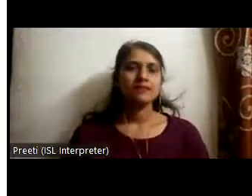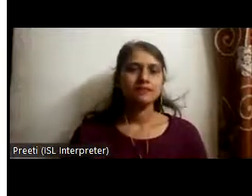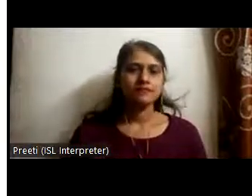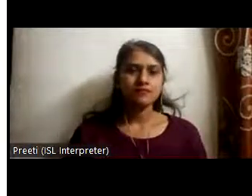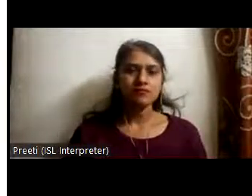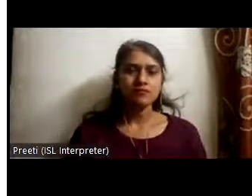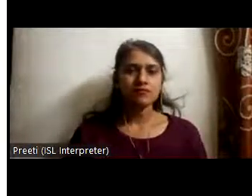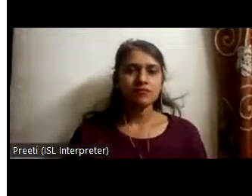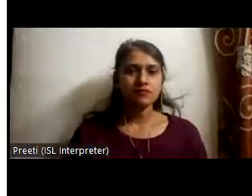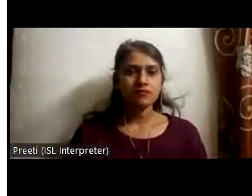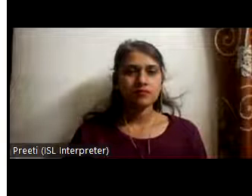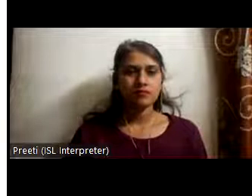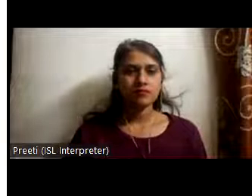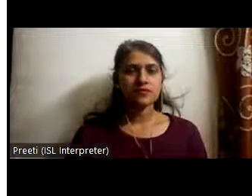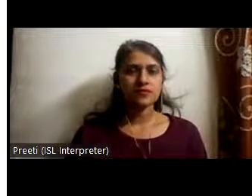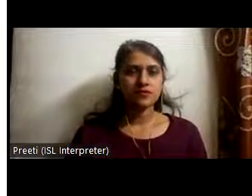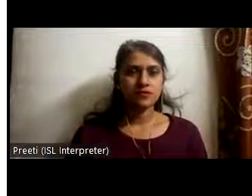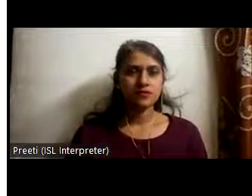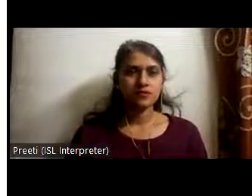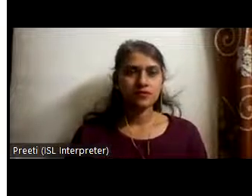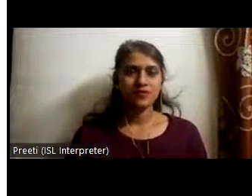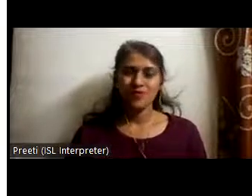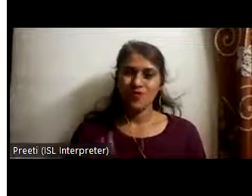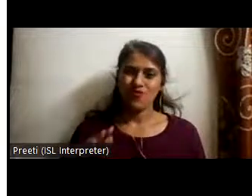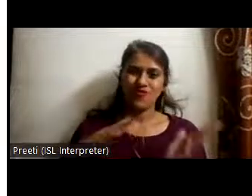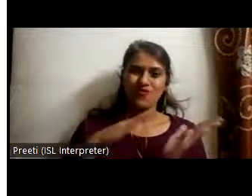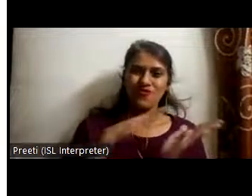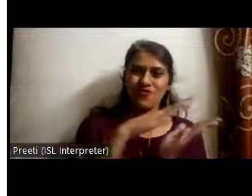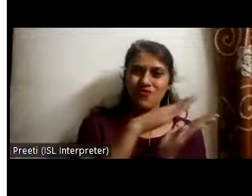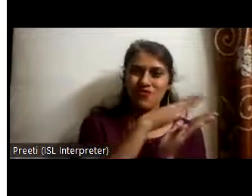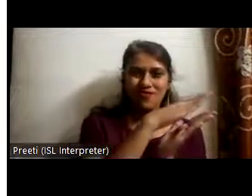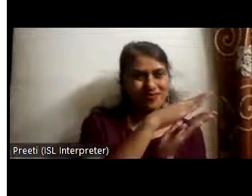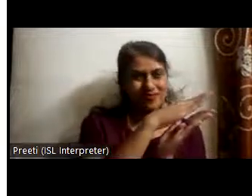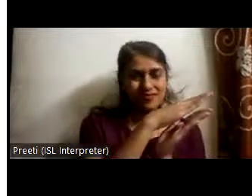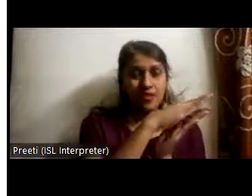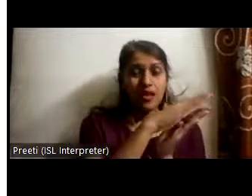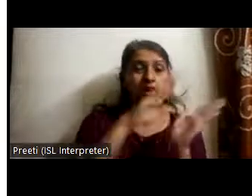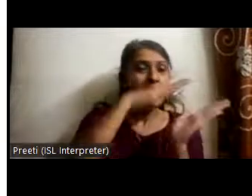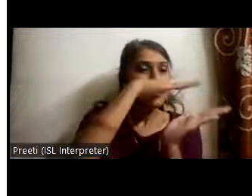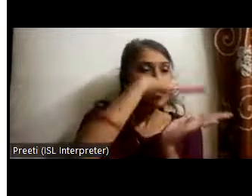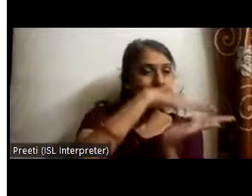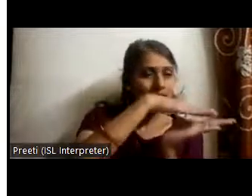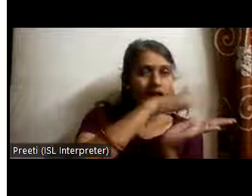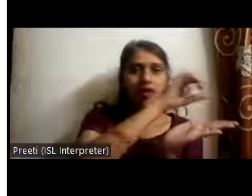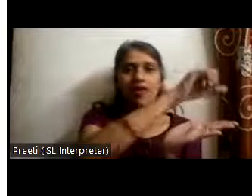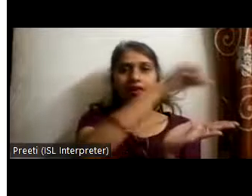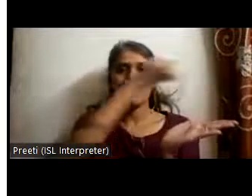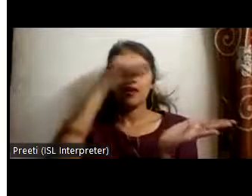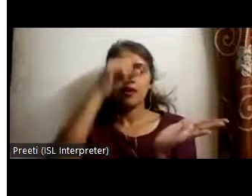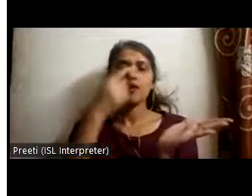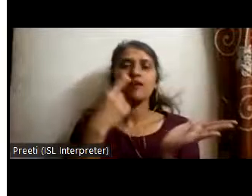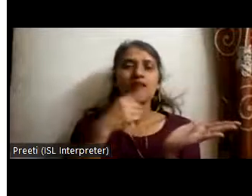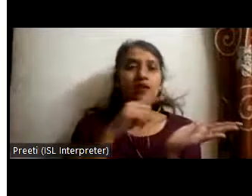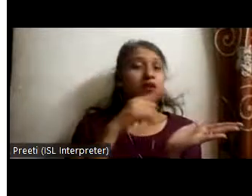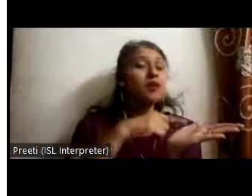landing. After you go up a sloped ramp, there should be a landing, And from the landing, the person should be able to open